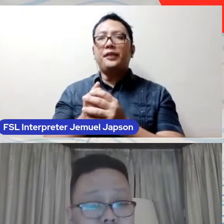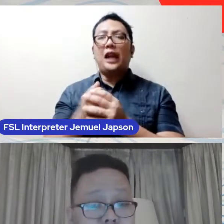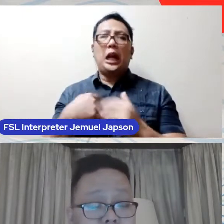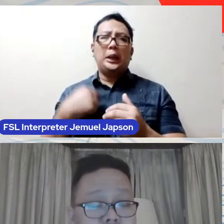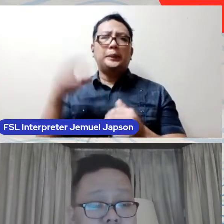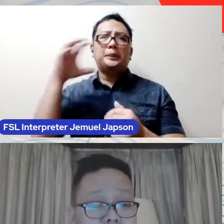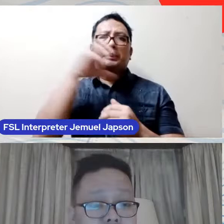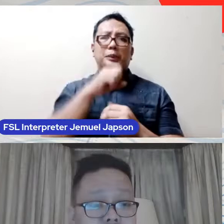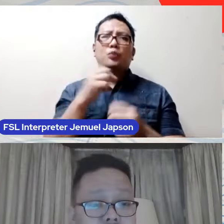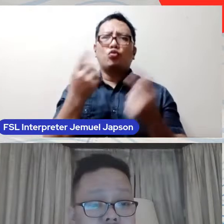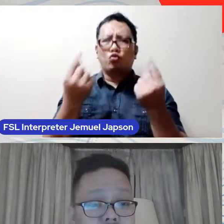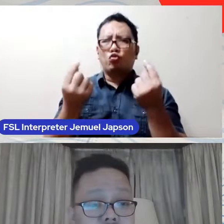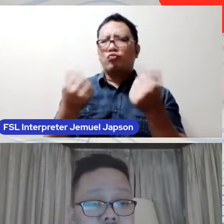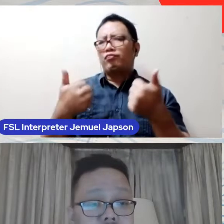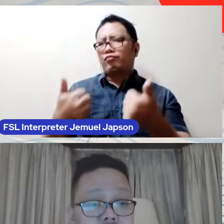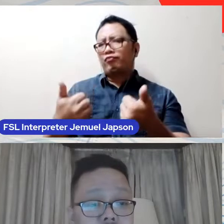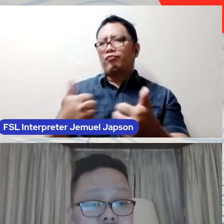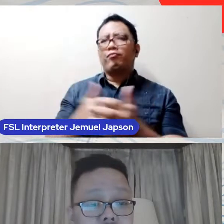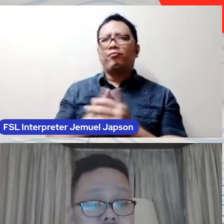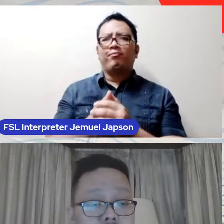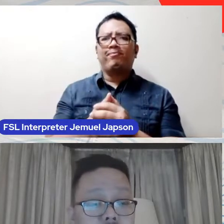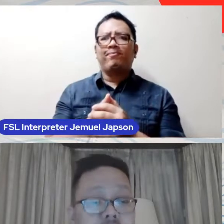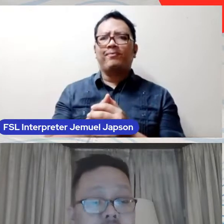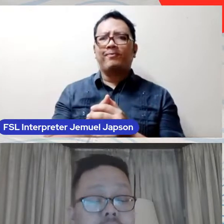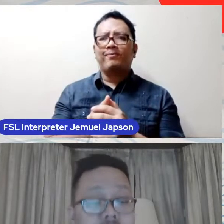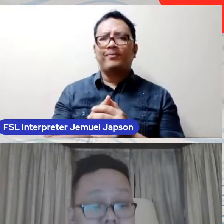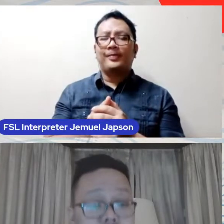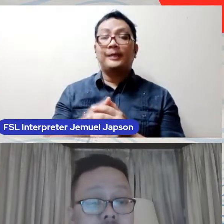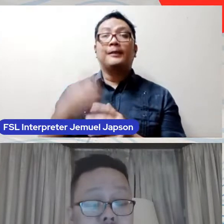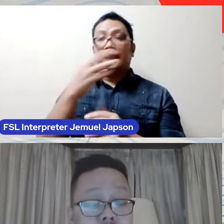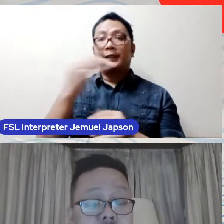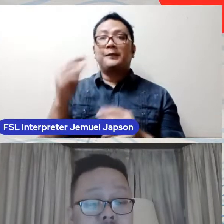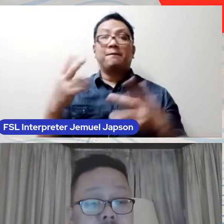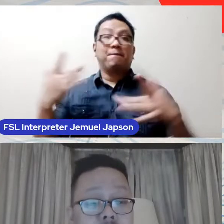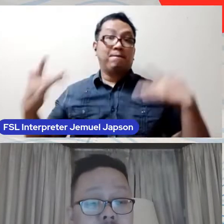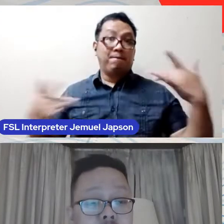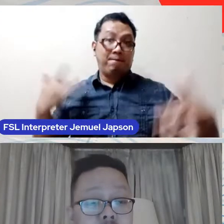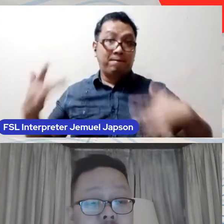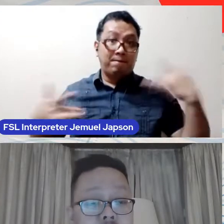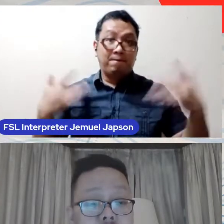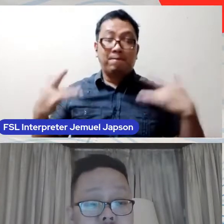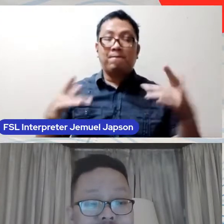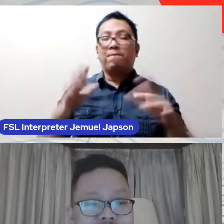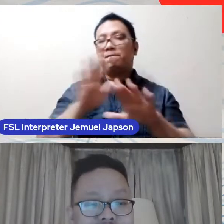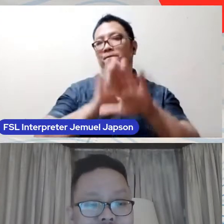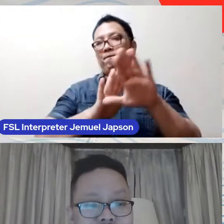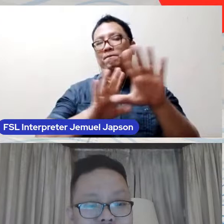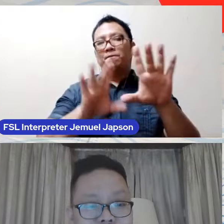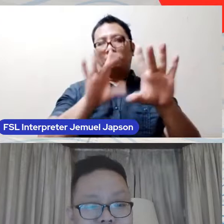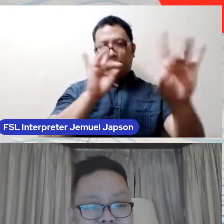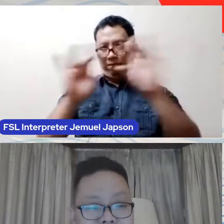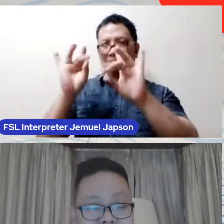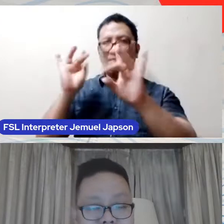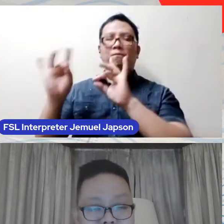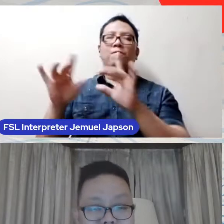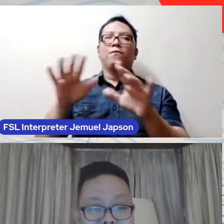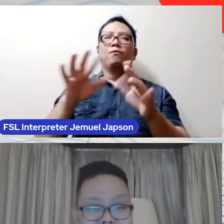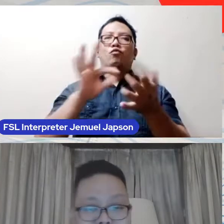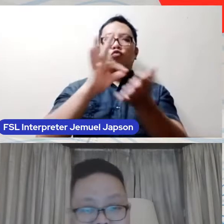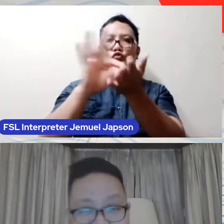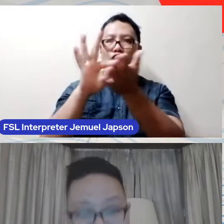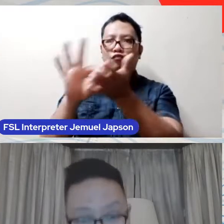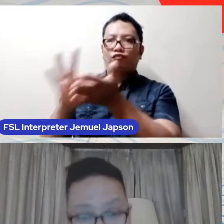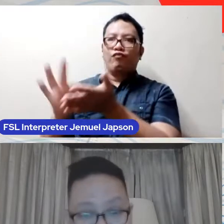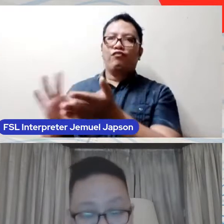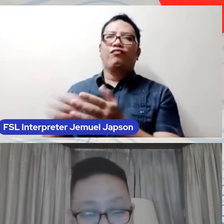I guess we're doing fine. We're doing fine, no? And we're very excited about the random manual audit. Audit. Okay. That's good to hear